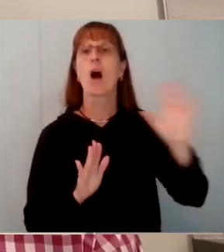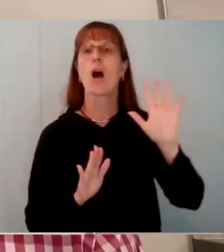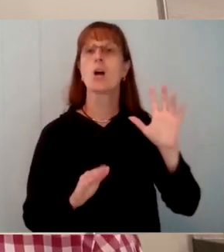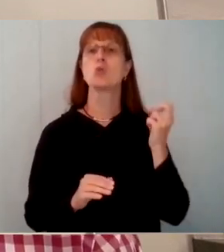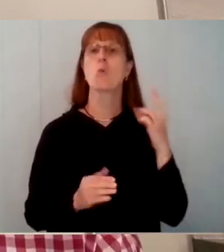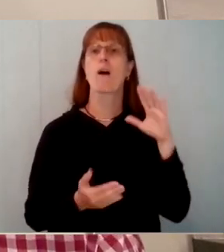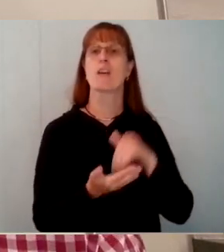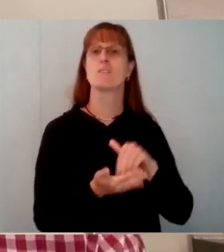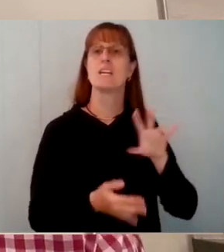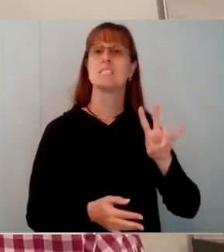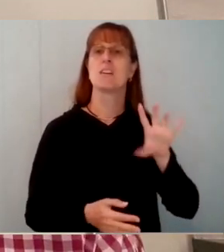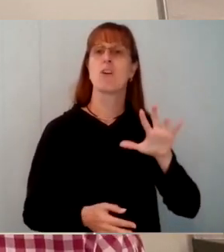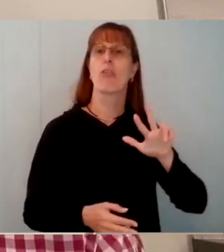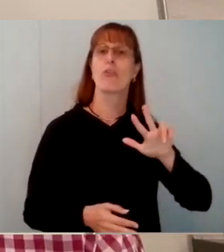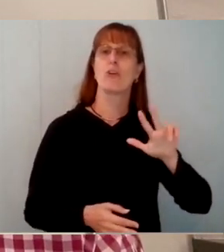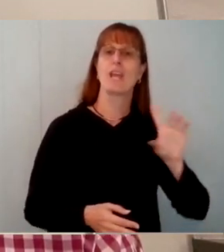been